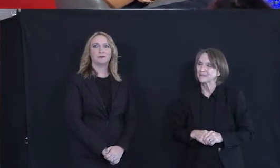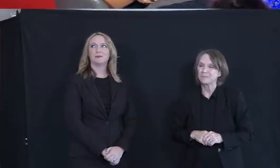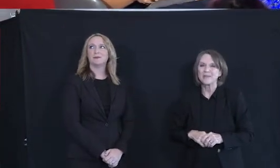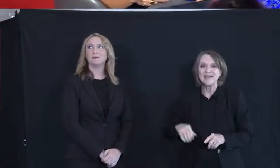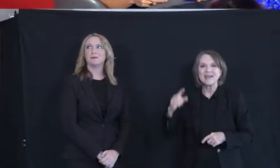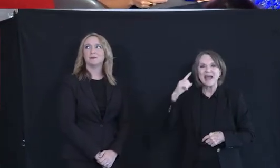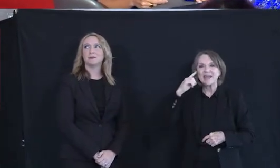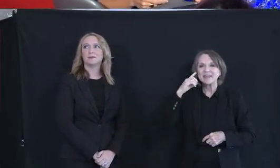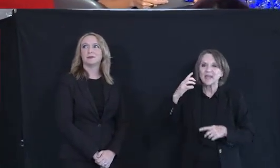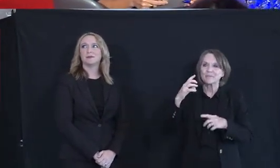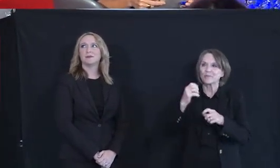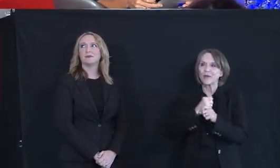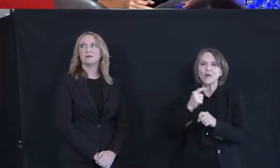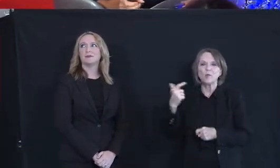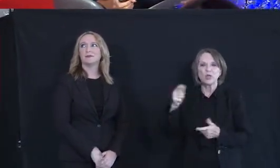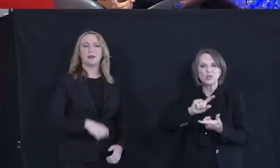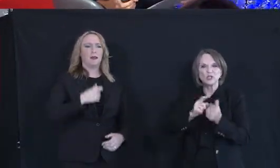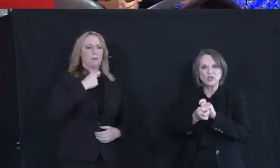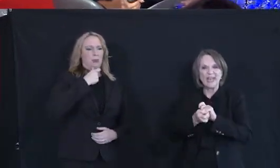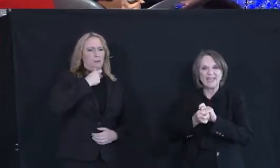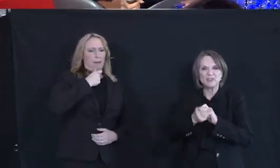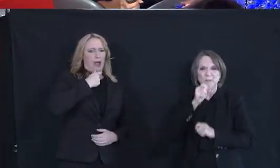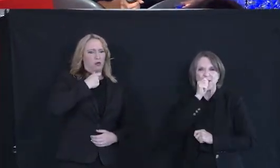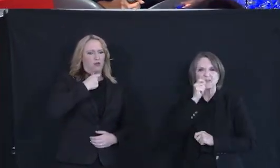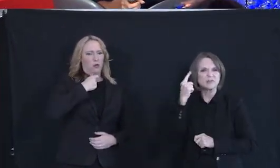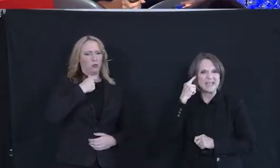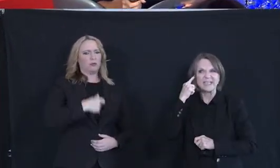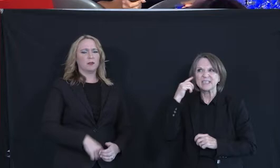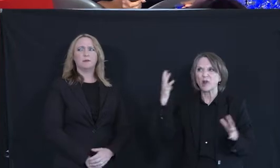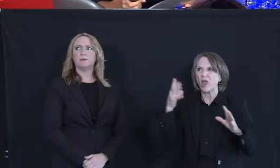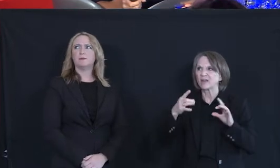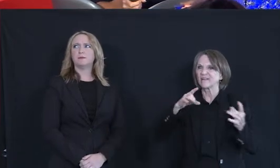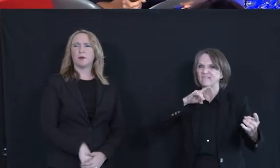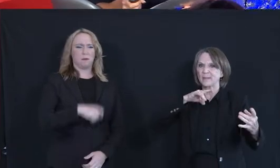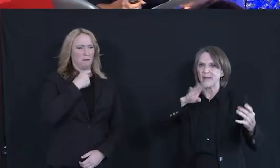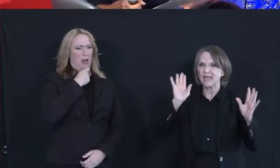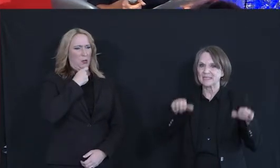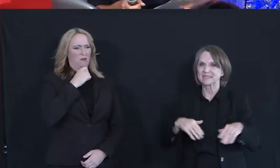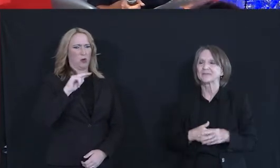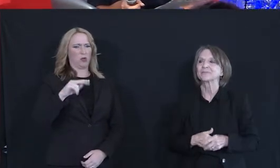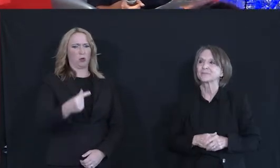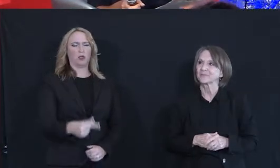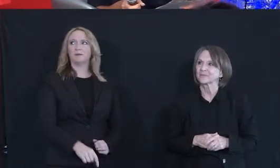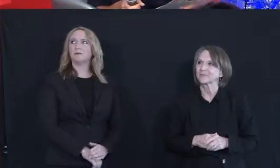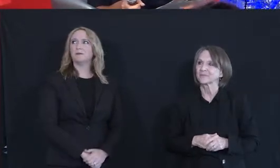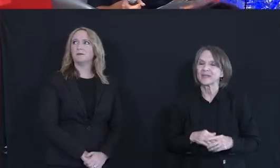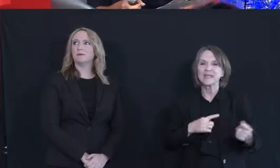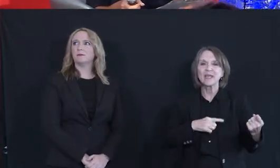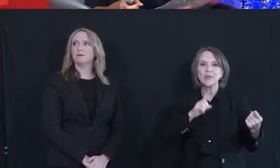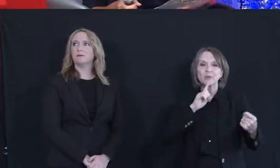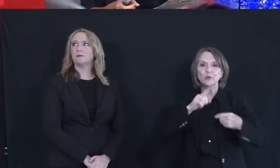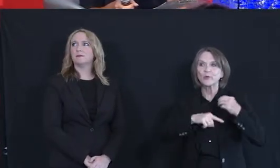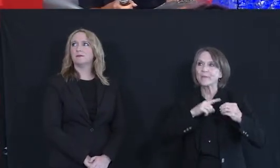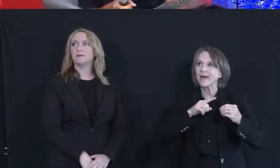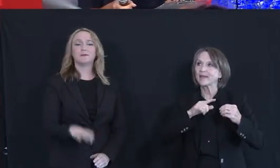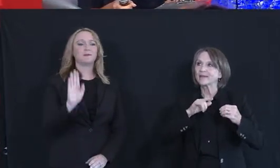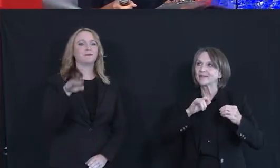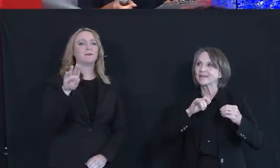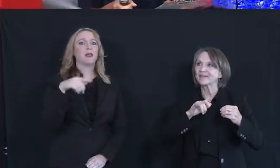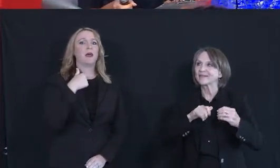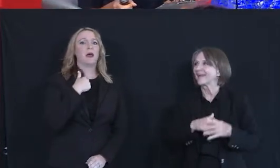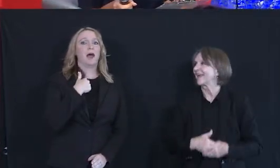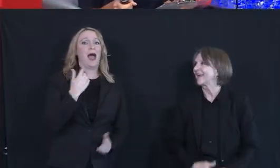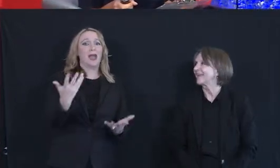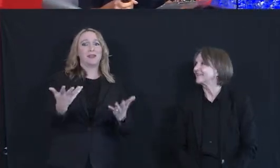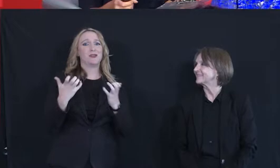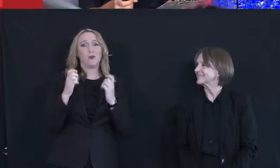I think I'm going to grab we'll switch out microphones I can hear lots of feedback hang on just a second the truth is about that Margaret all I really care about is meeting